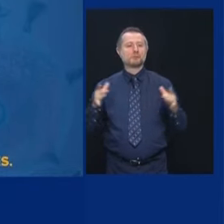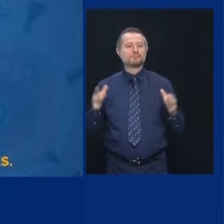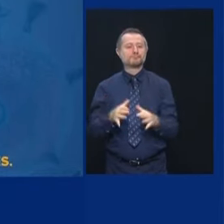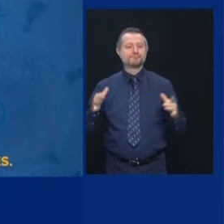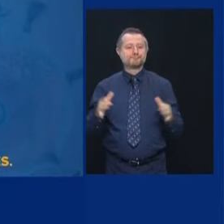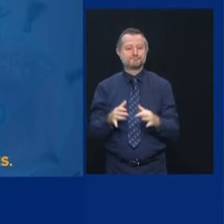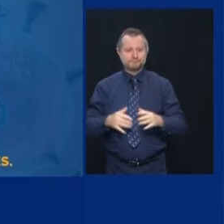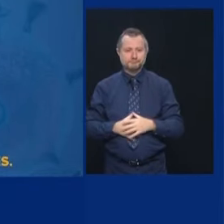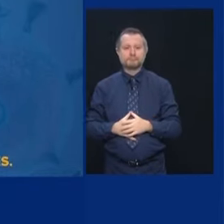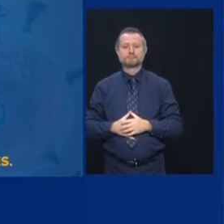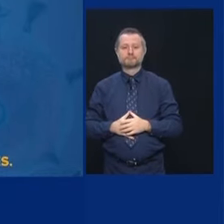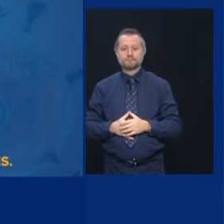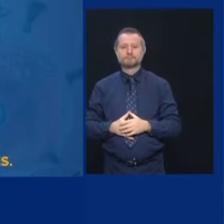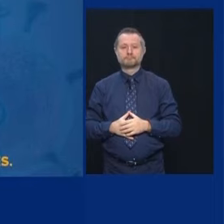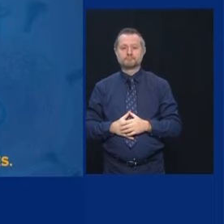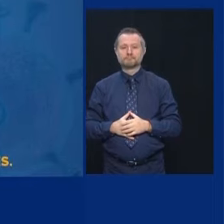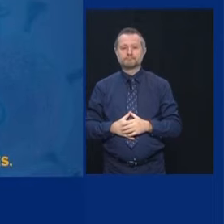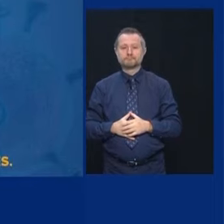the